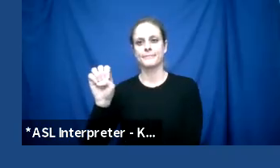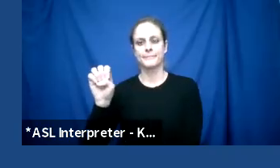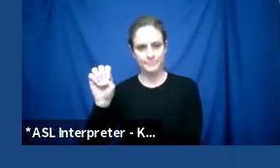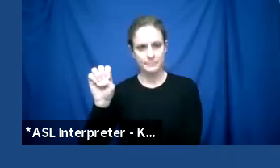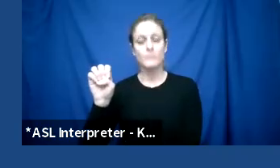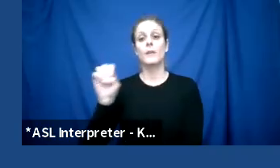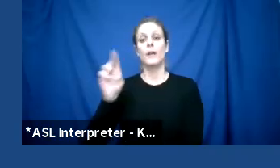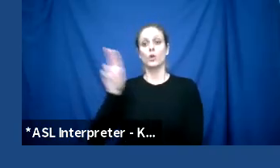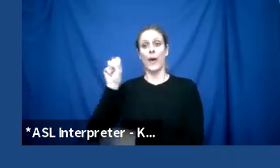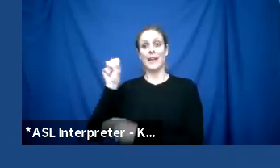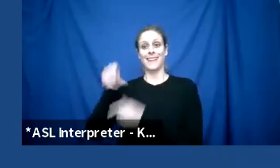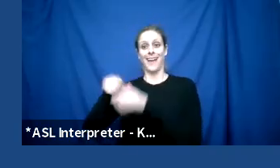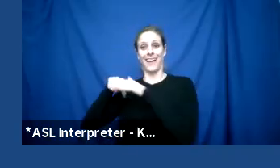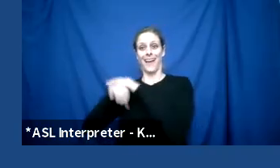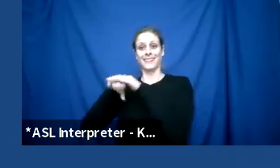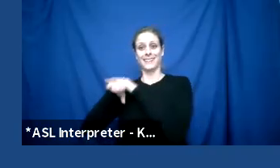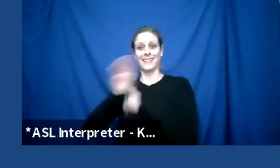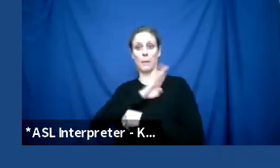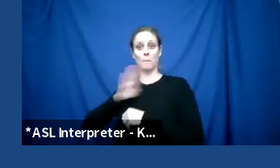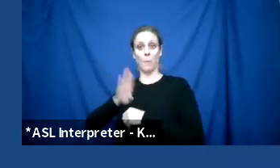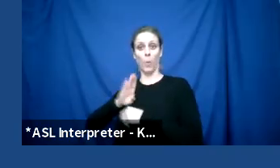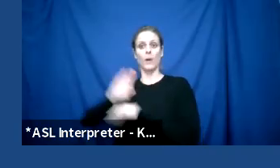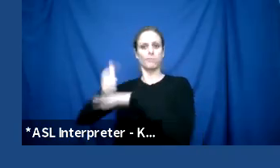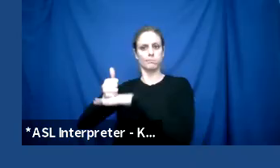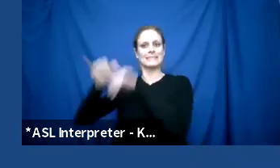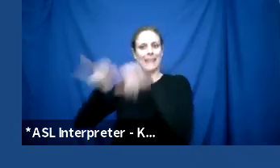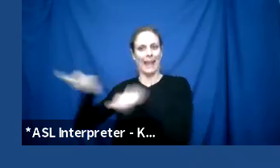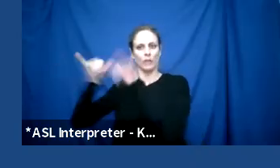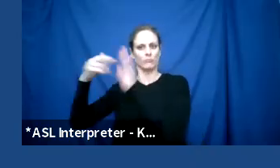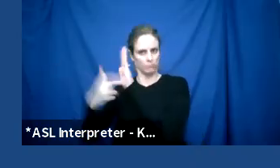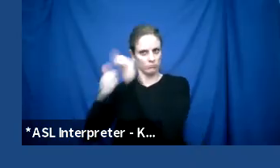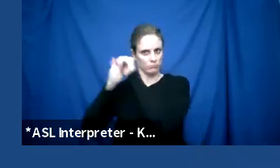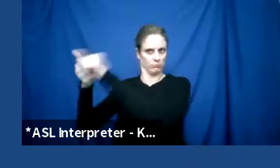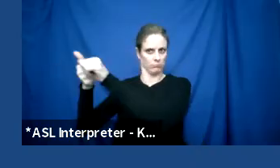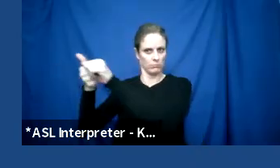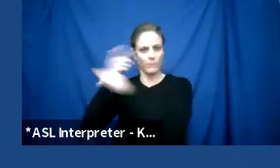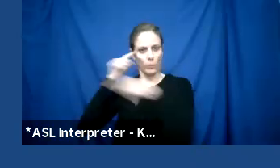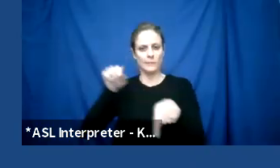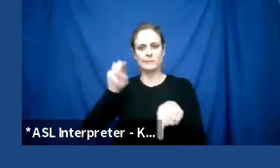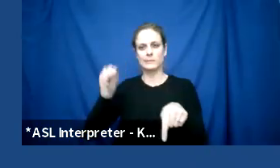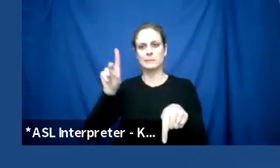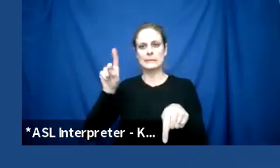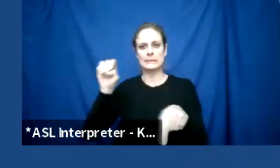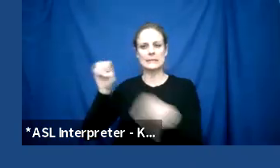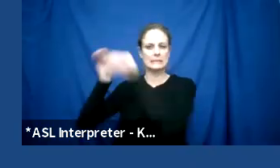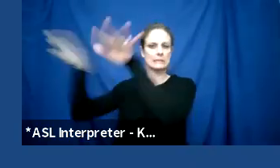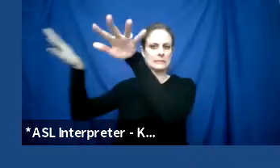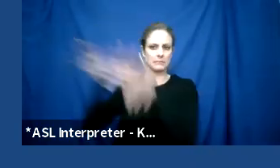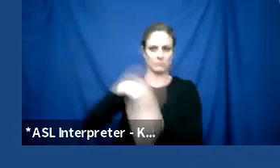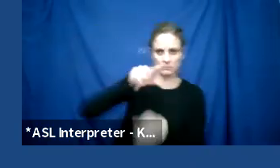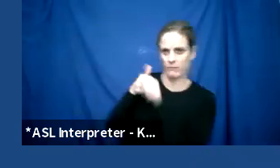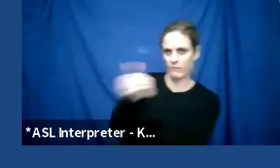U.S. Access Board issues standards for medical diagnostic equipment, or MDE as we call it. So I'm going to give you a